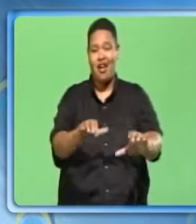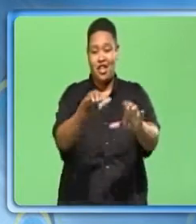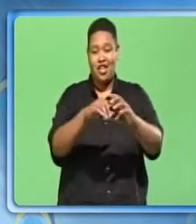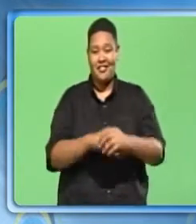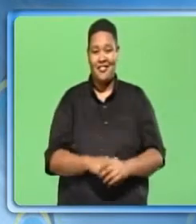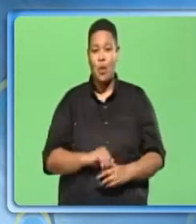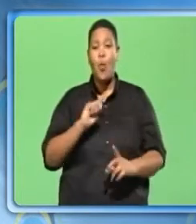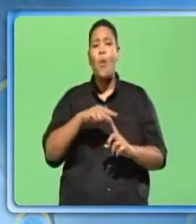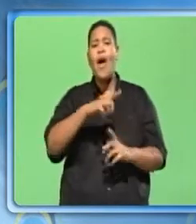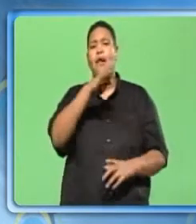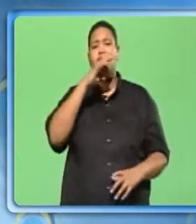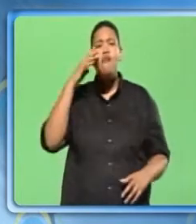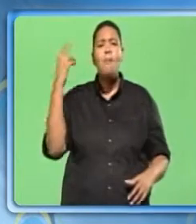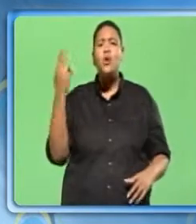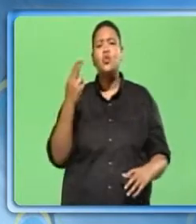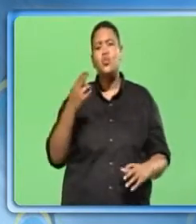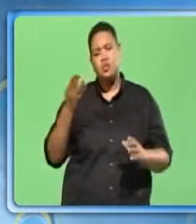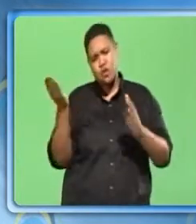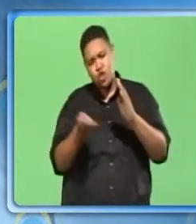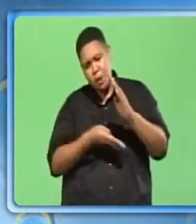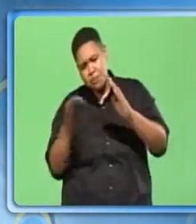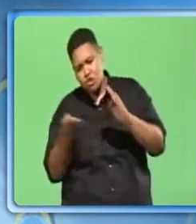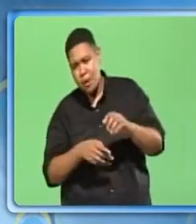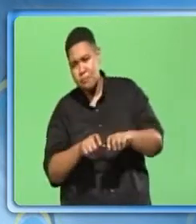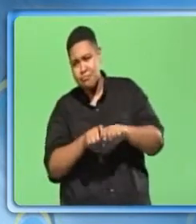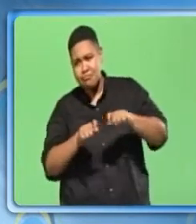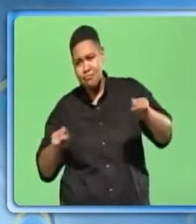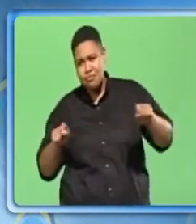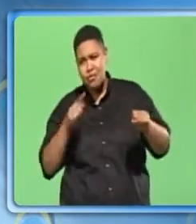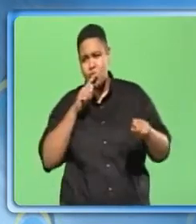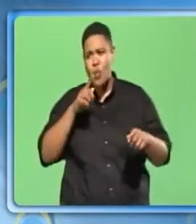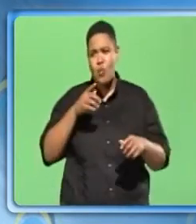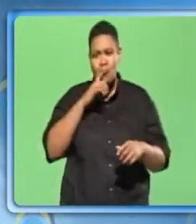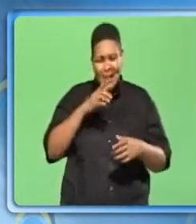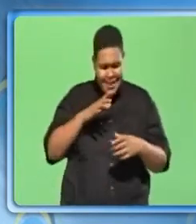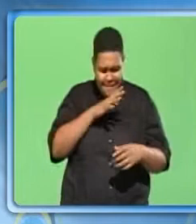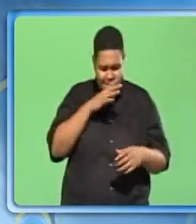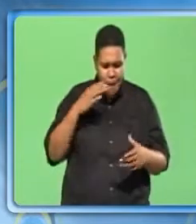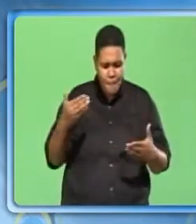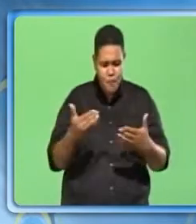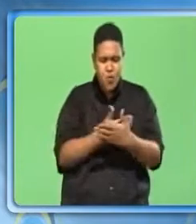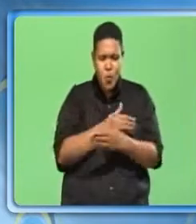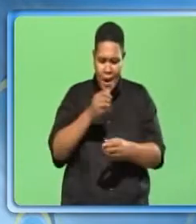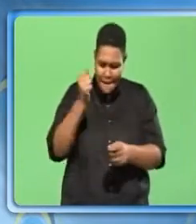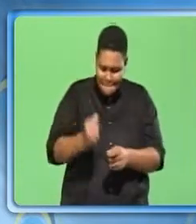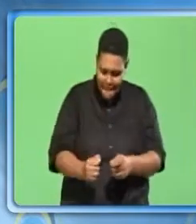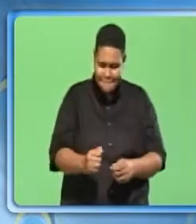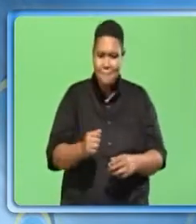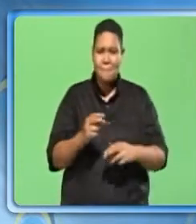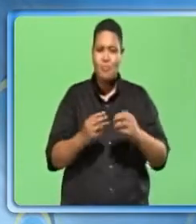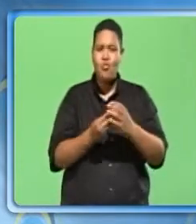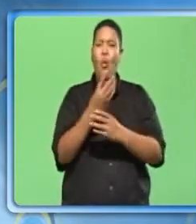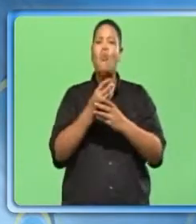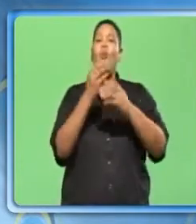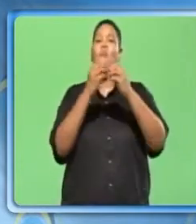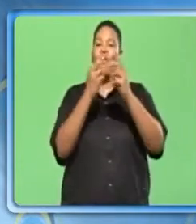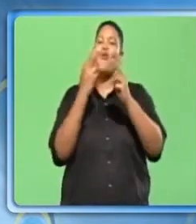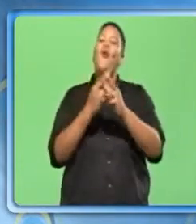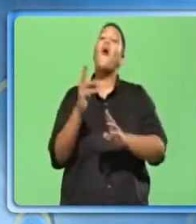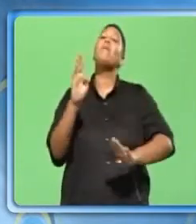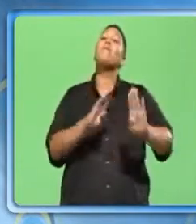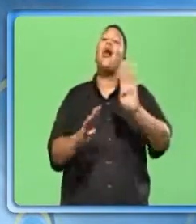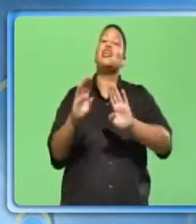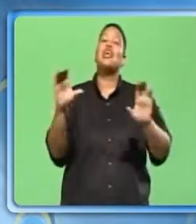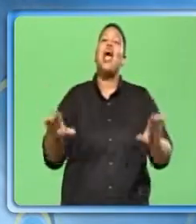When farmers use stem cuttings from the previous crop to form the source of the new crop, that's biology in action as